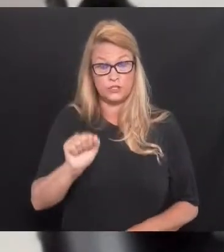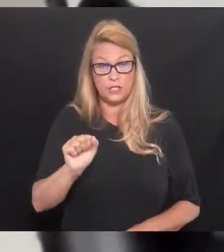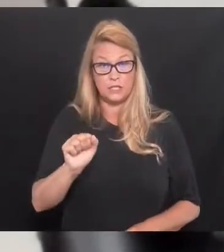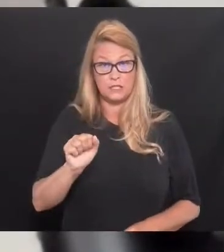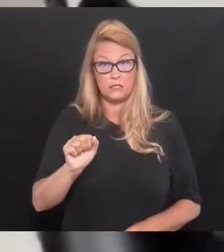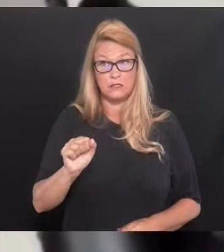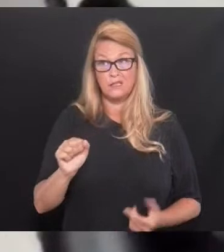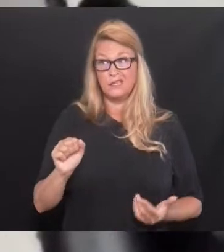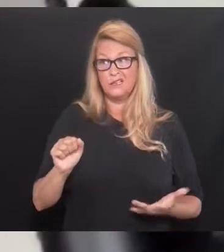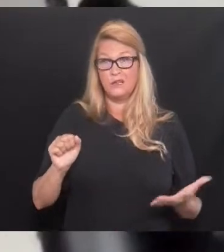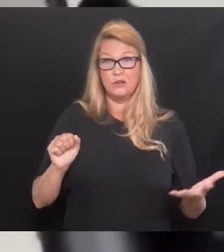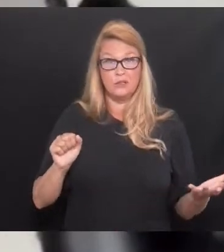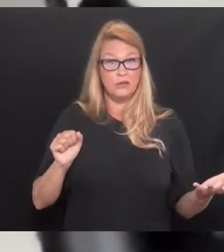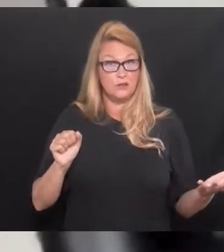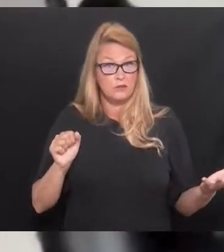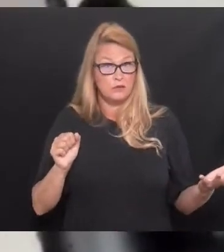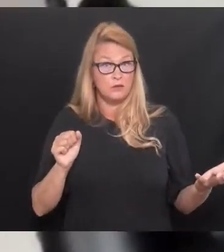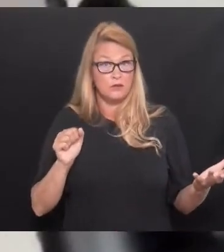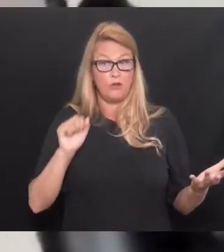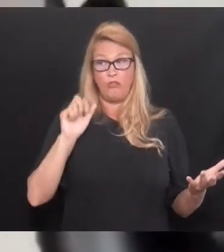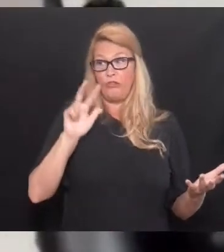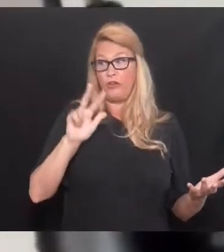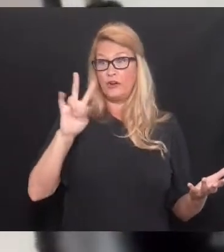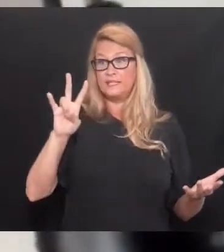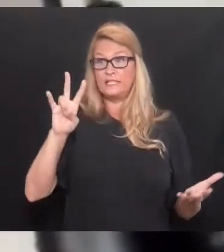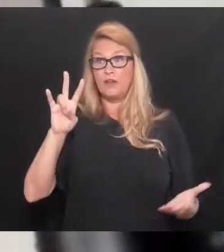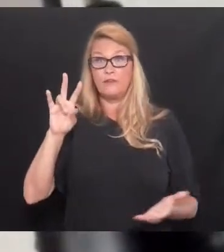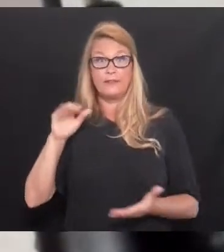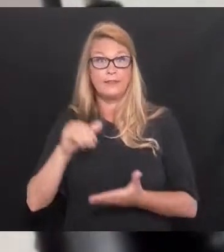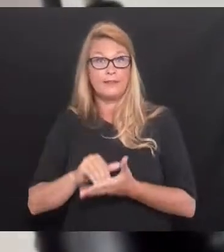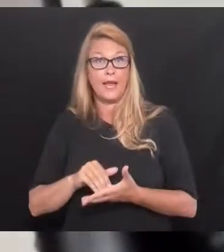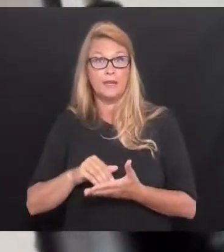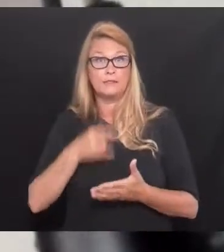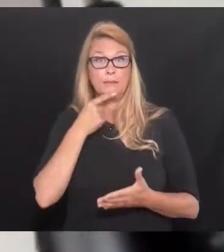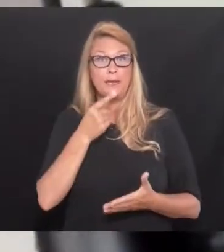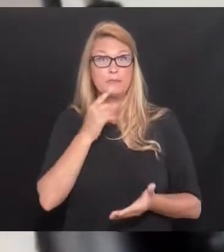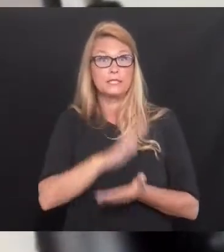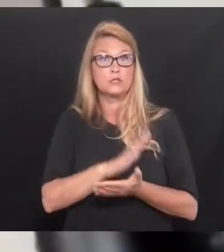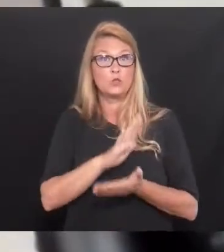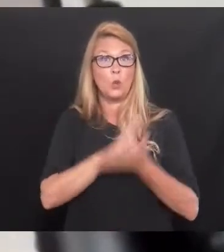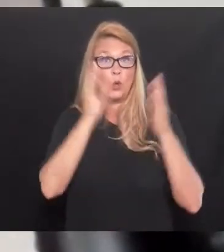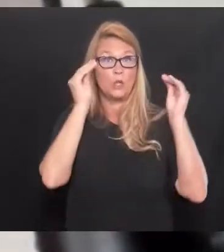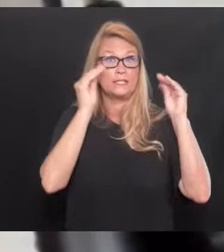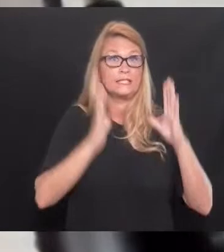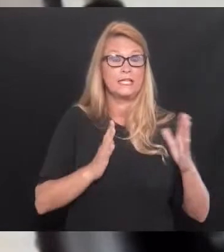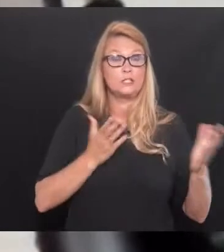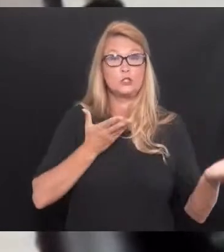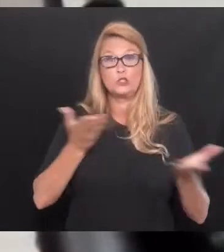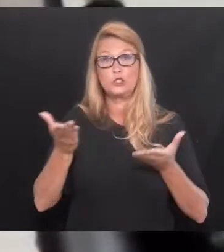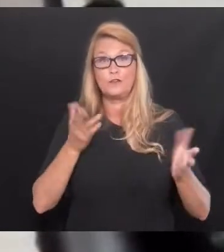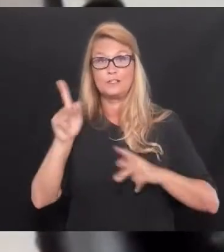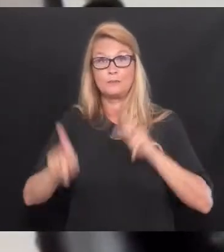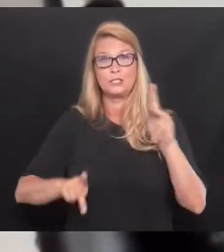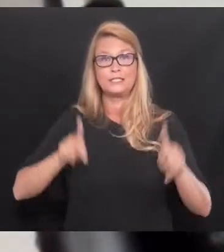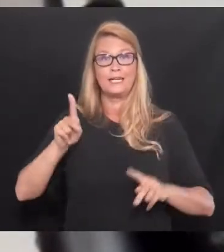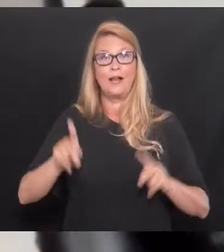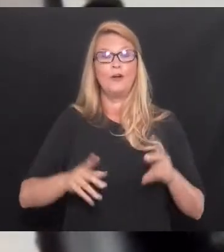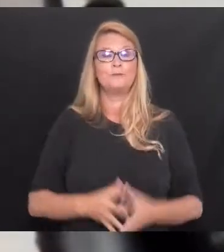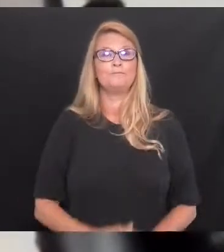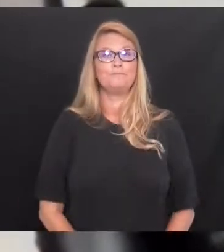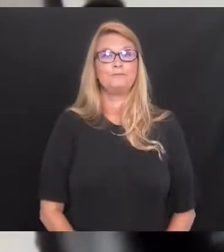full-time employees, or the 37,000 public school teachers, administrators, and school service personnel? Thank you.